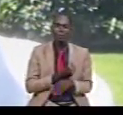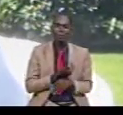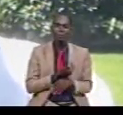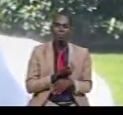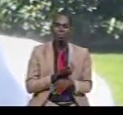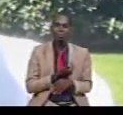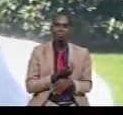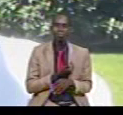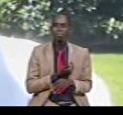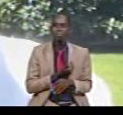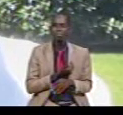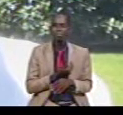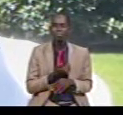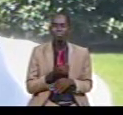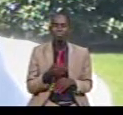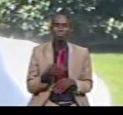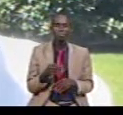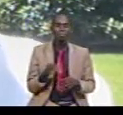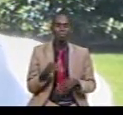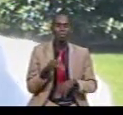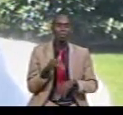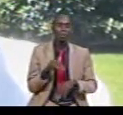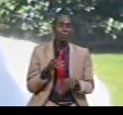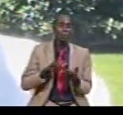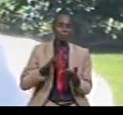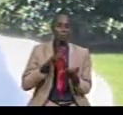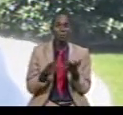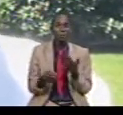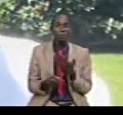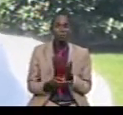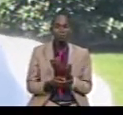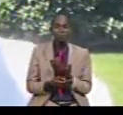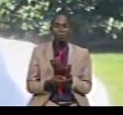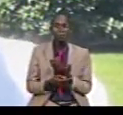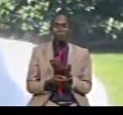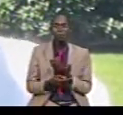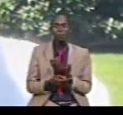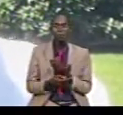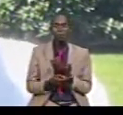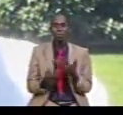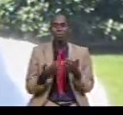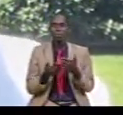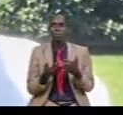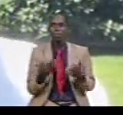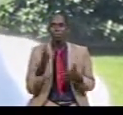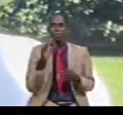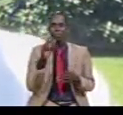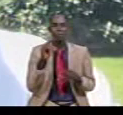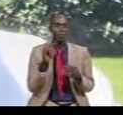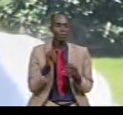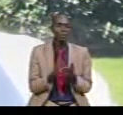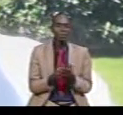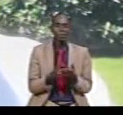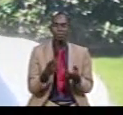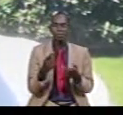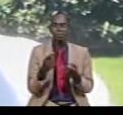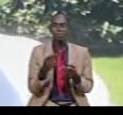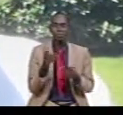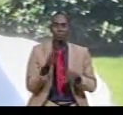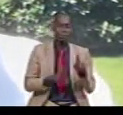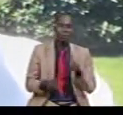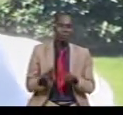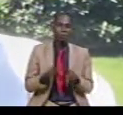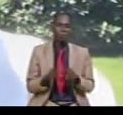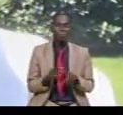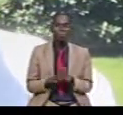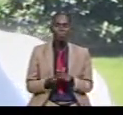think you had four at the time, four events, about 40 to 50,000 people coming out to the campground. And how would